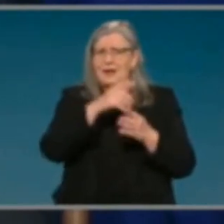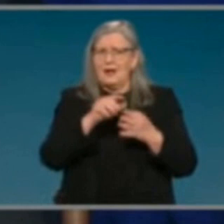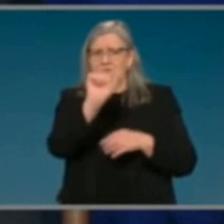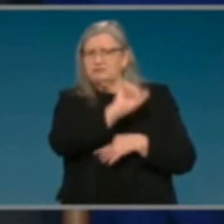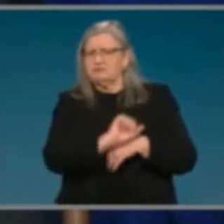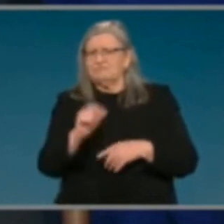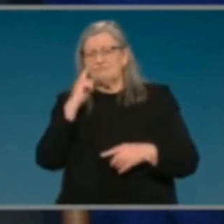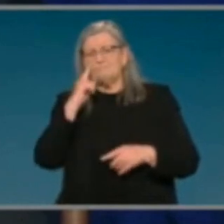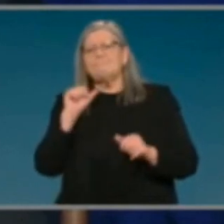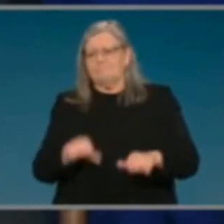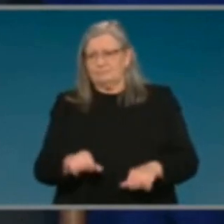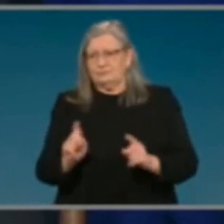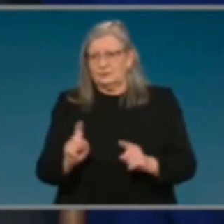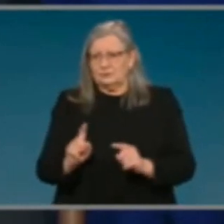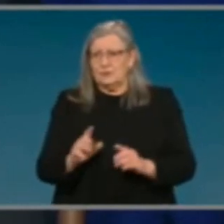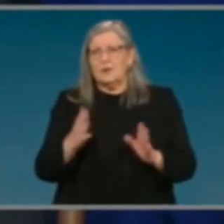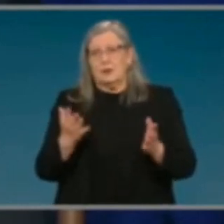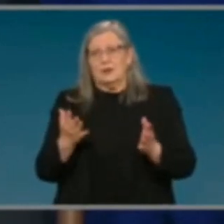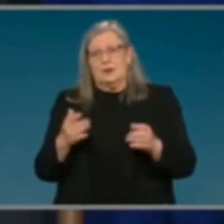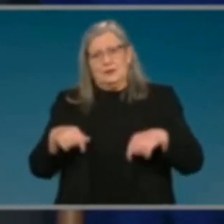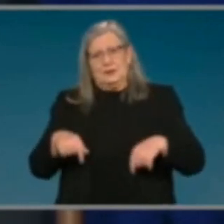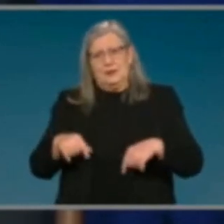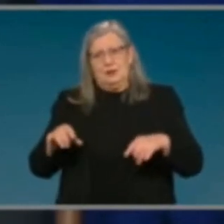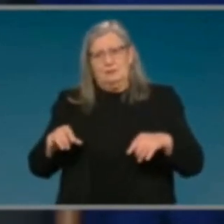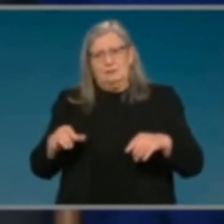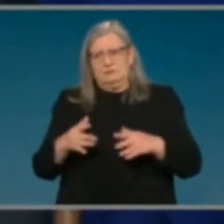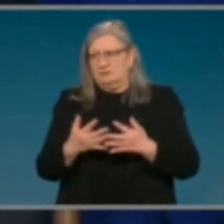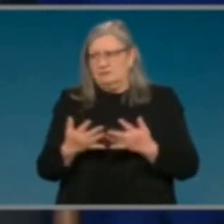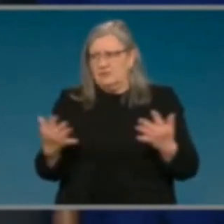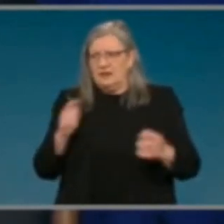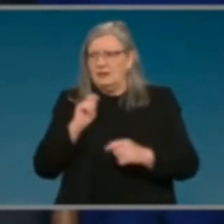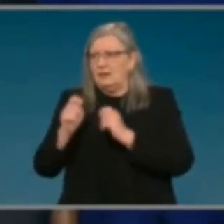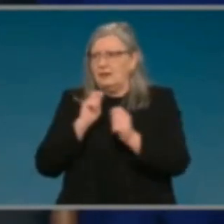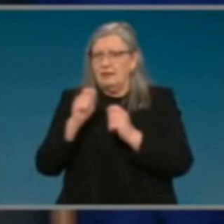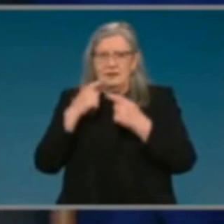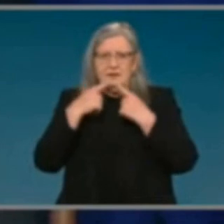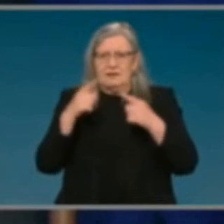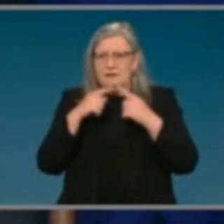It would no doubt be causing a bit of anxiety and concern for people watching at home. What's